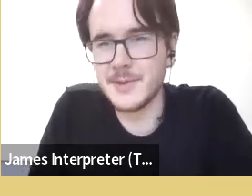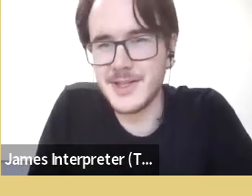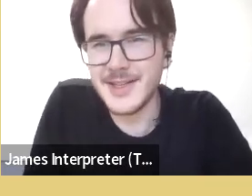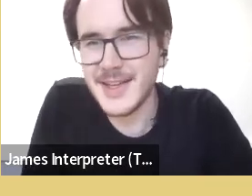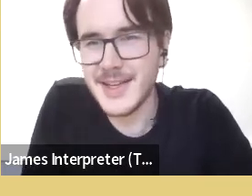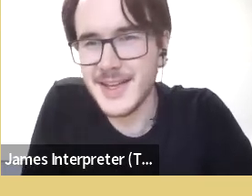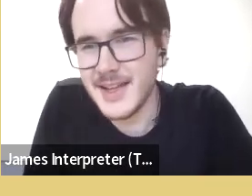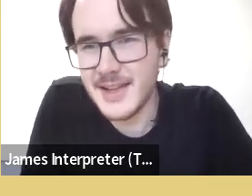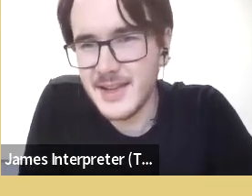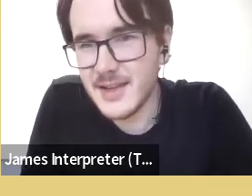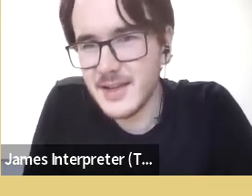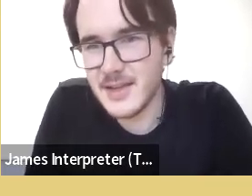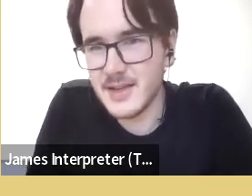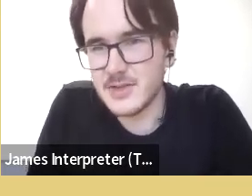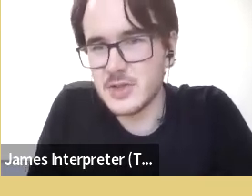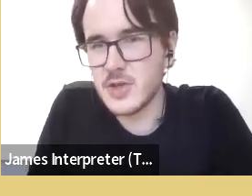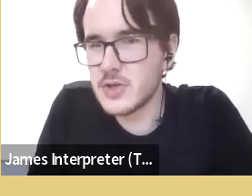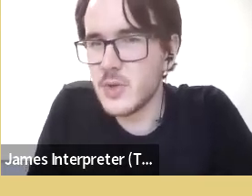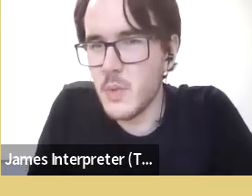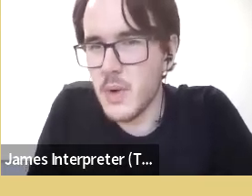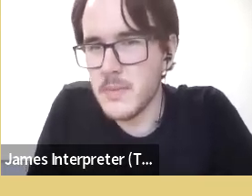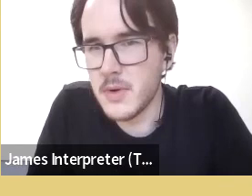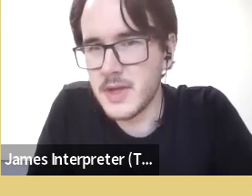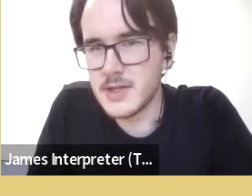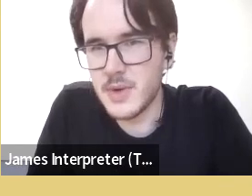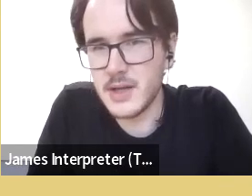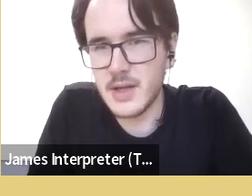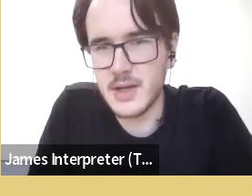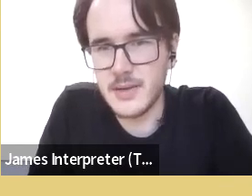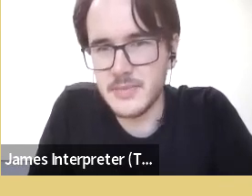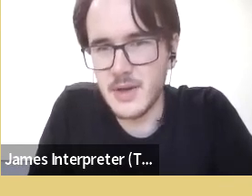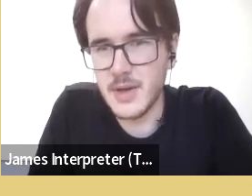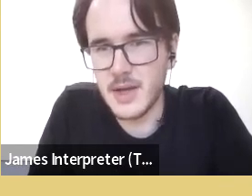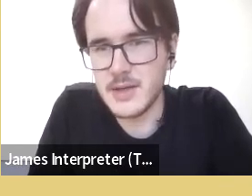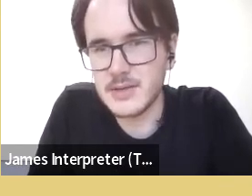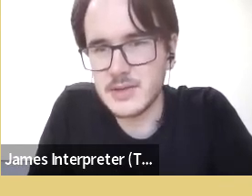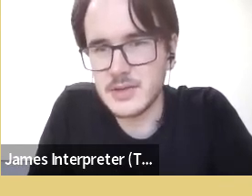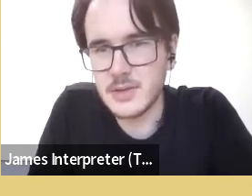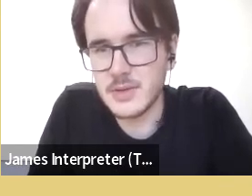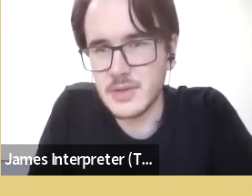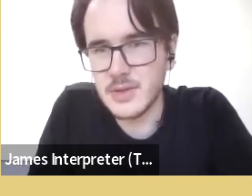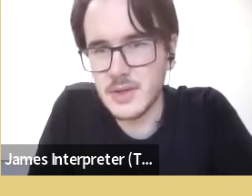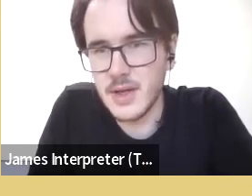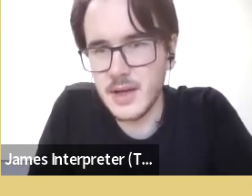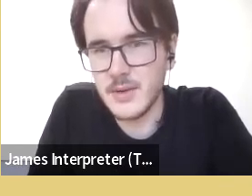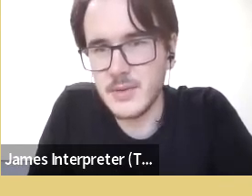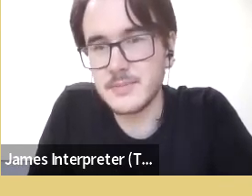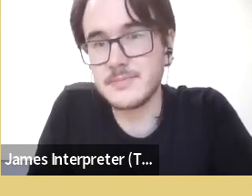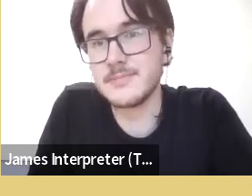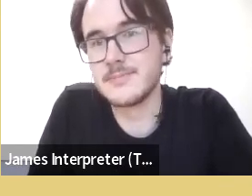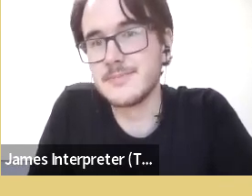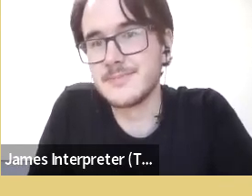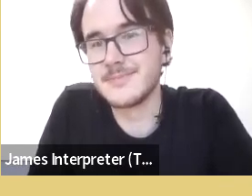Well done, well done. Just got to do one more thing as well. Okay, so